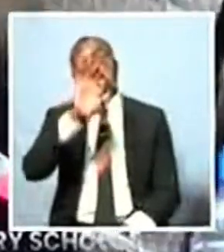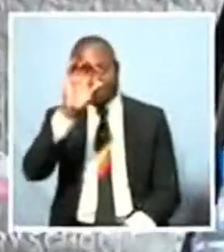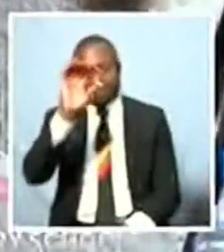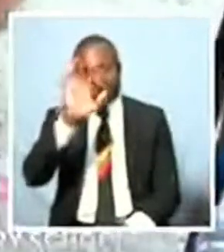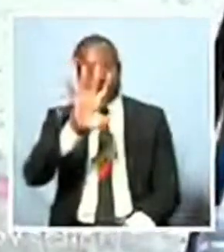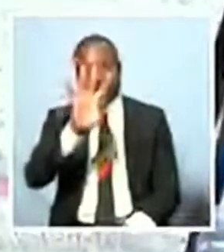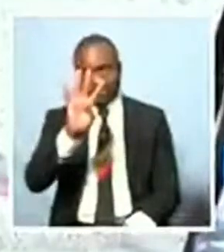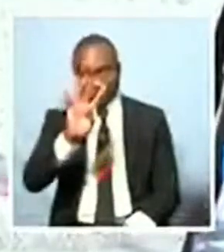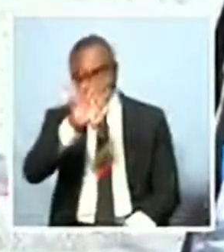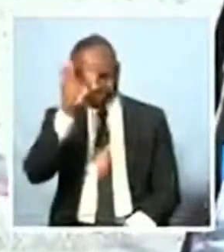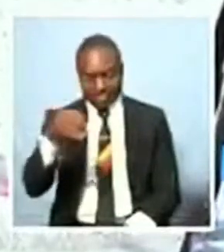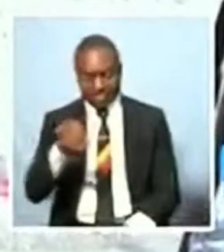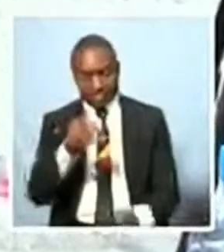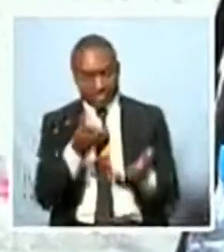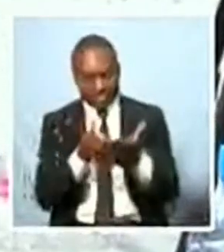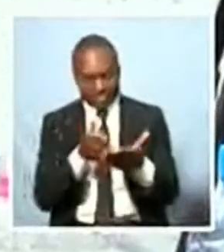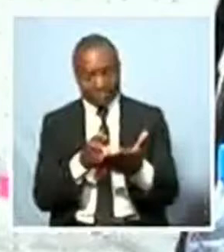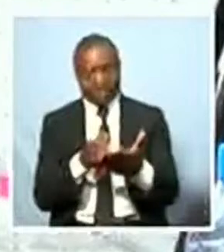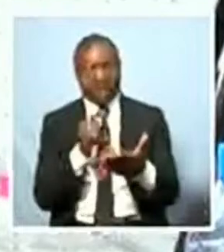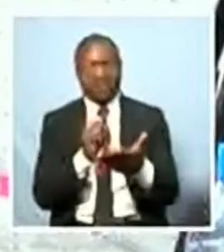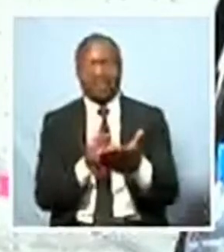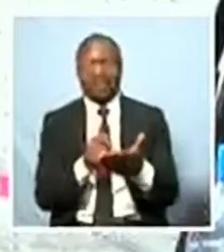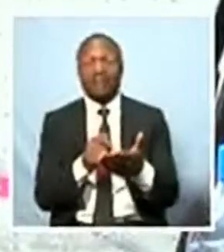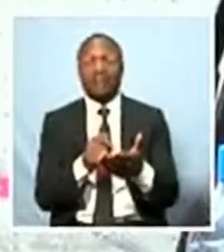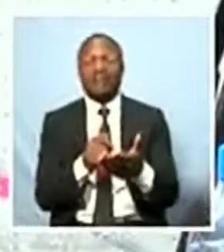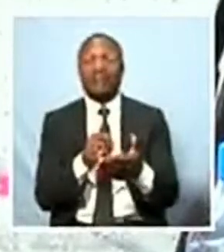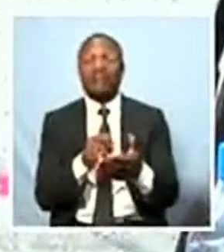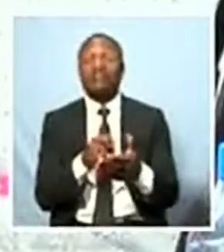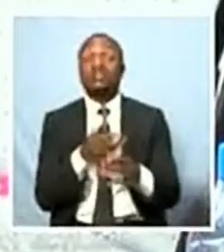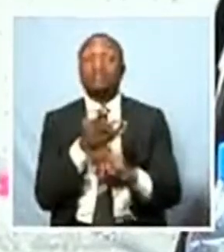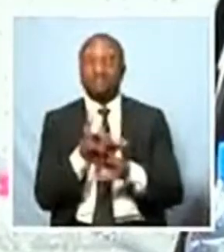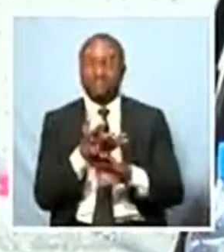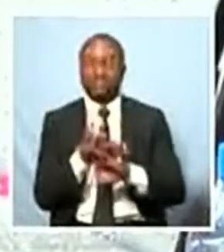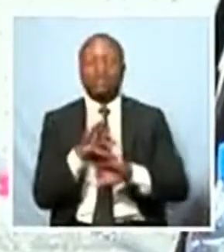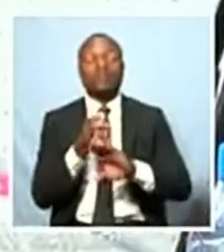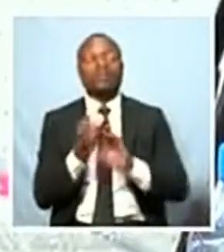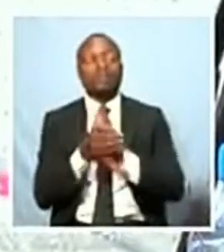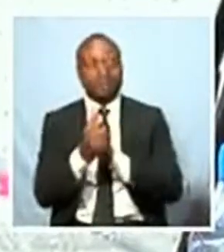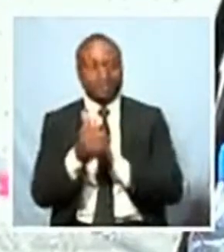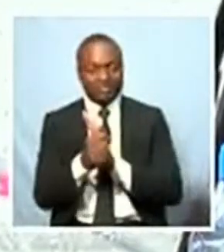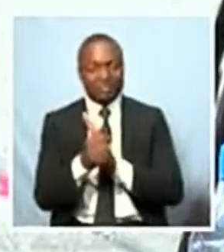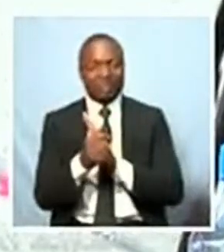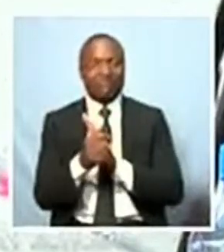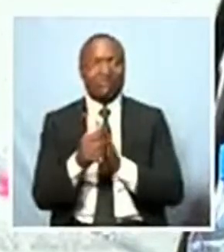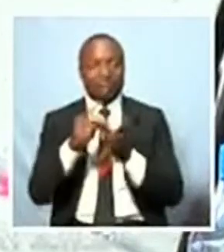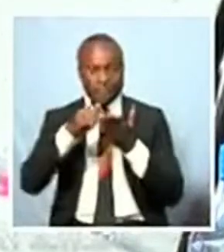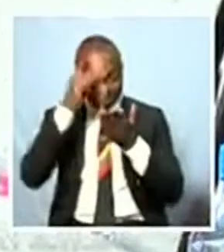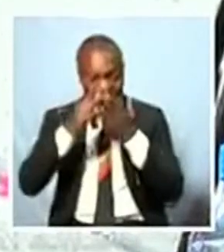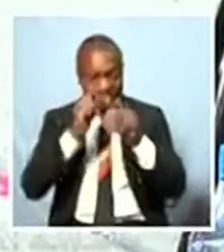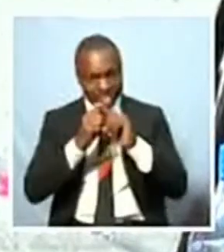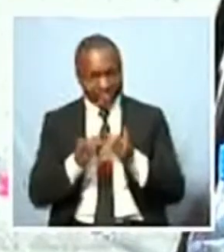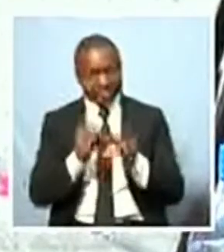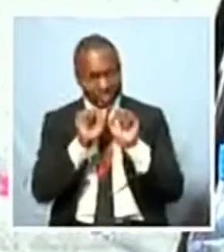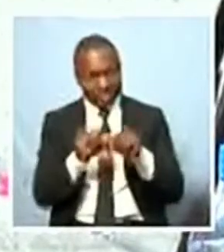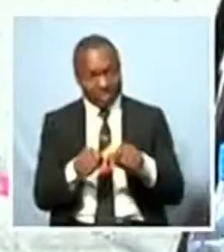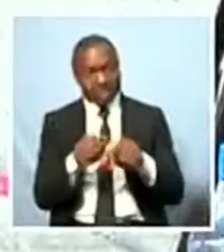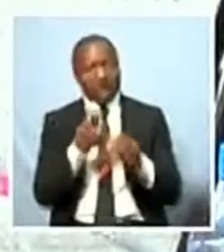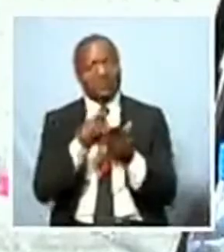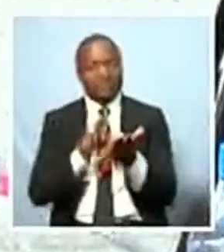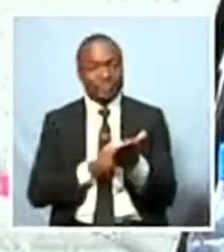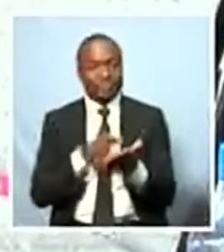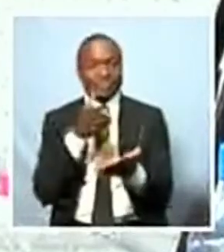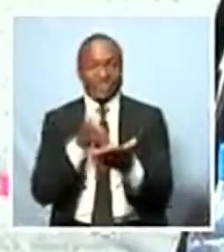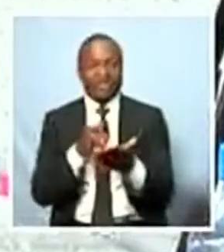value concepts. Now, this is a very complex skill and often a challenge for learners at early age, but we are able to record